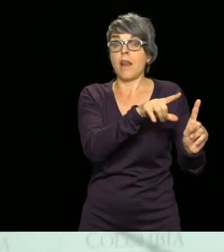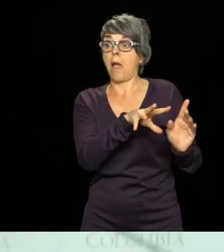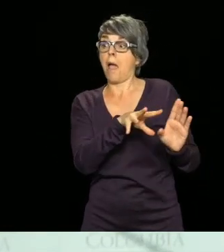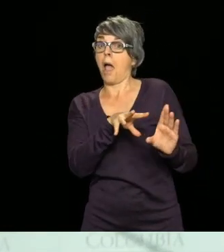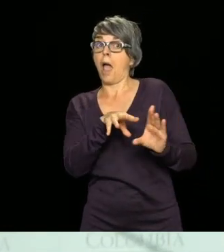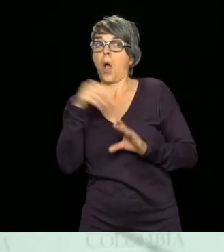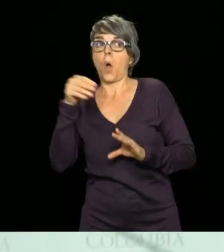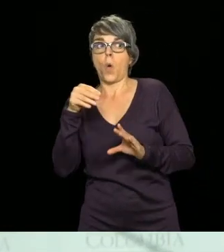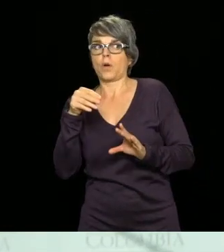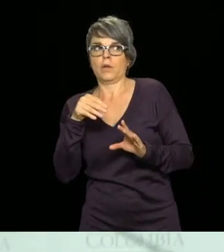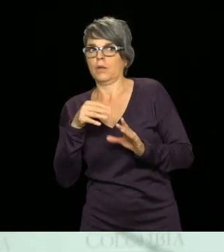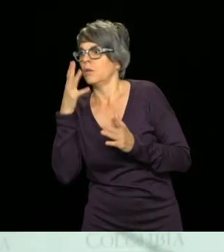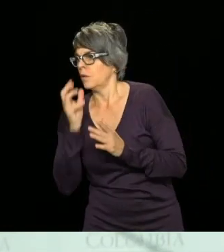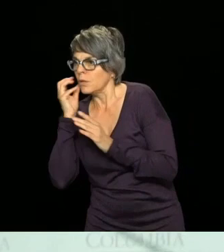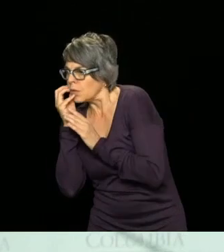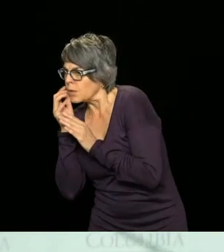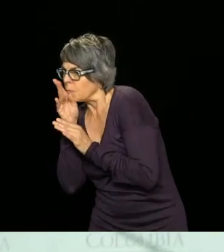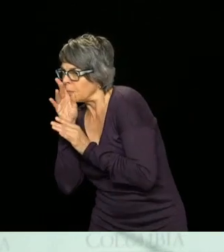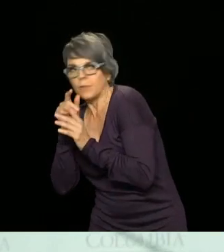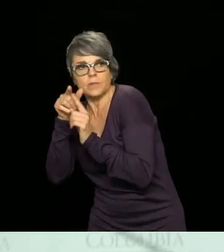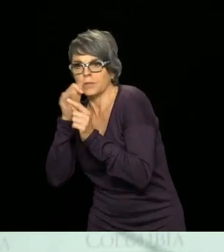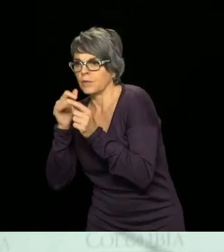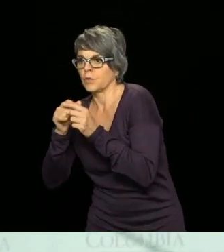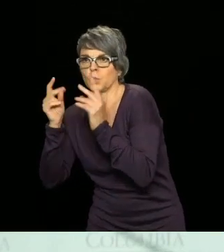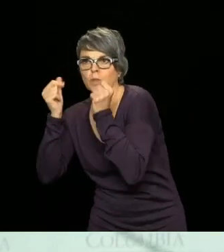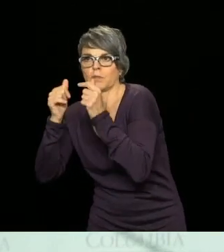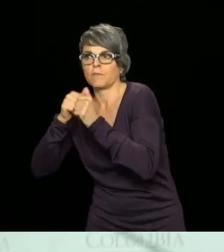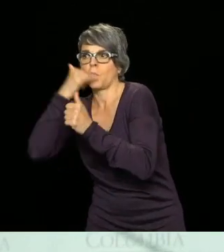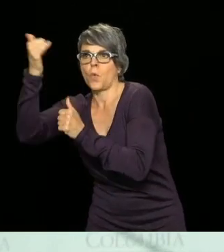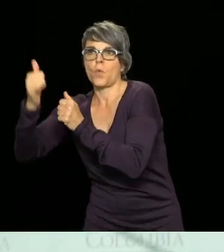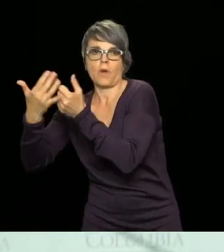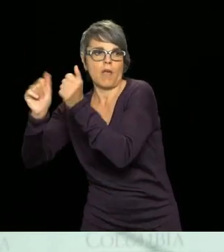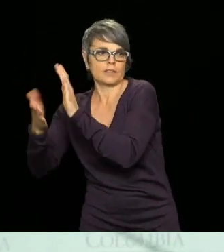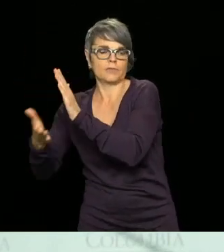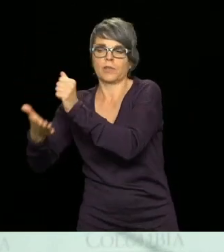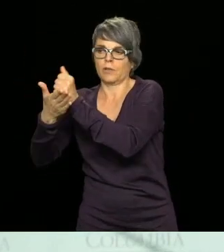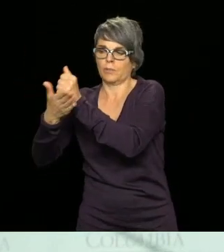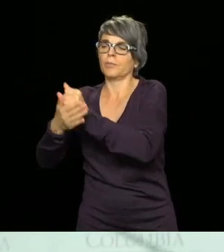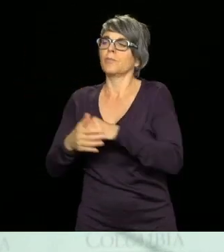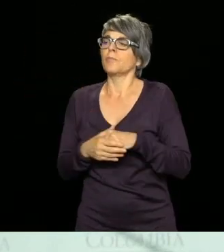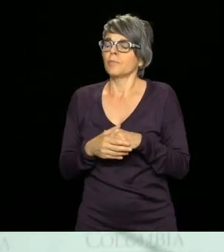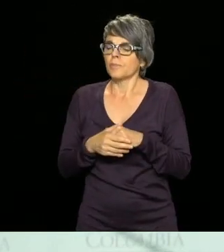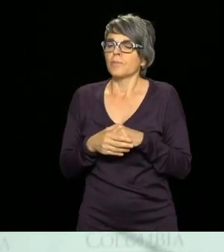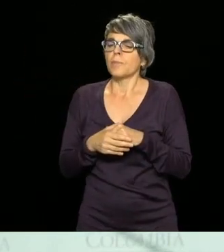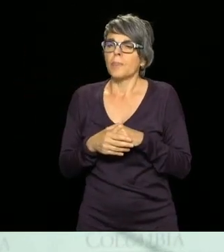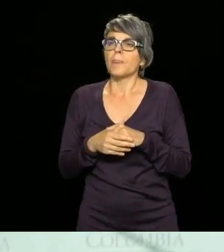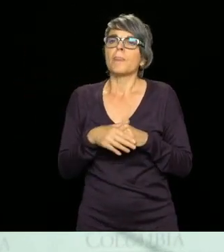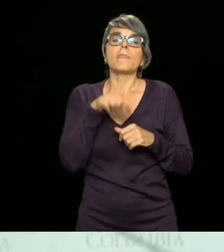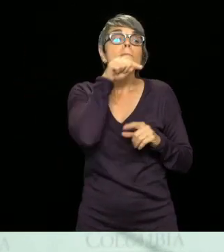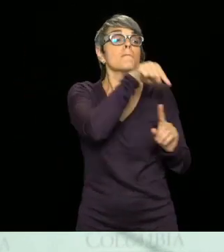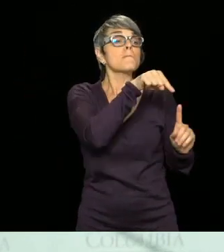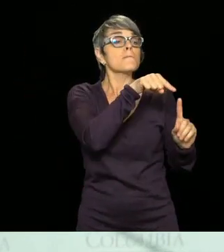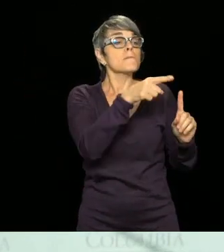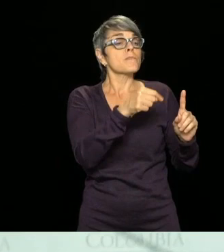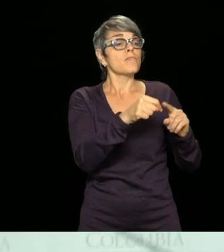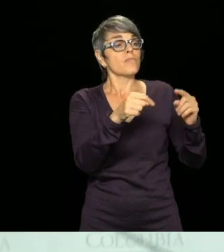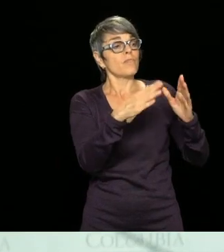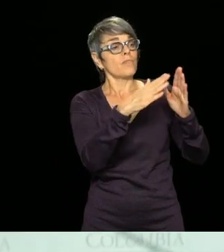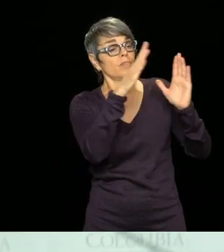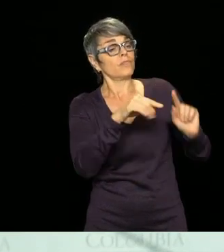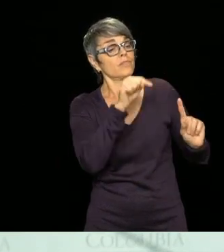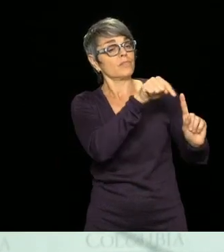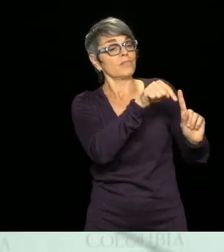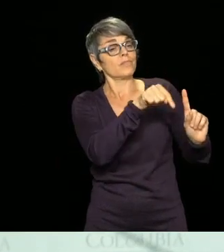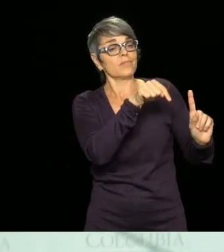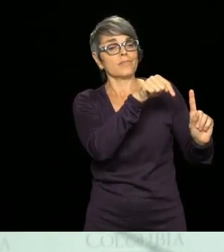happening. In many households, there are the abusers that are in those households that